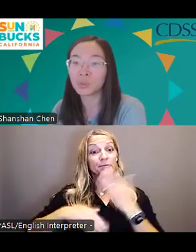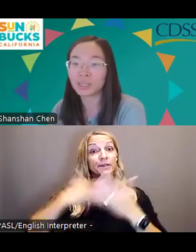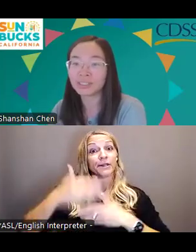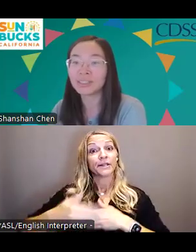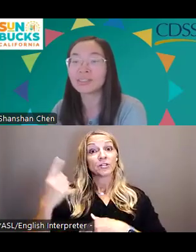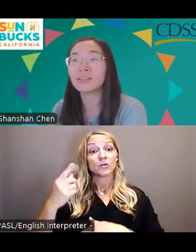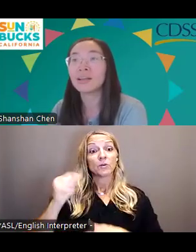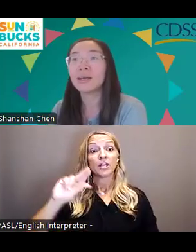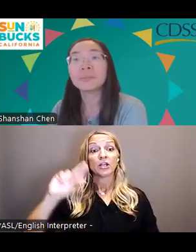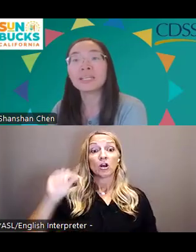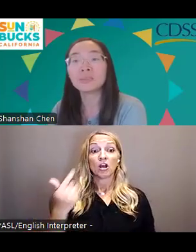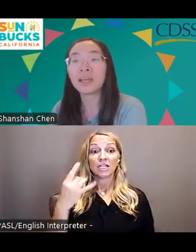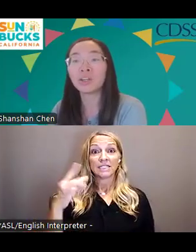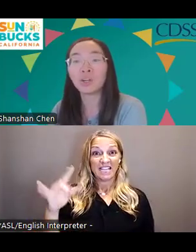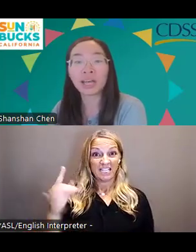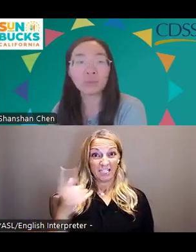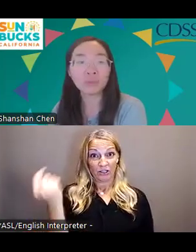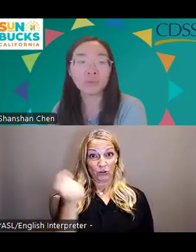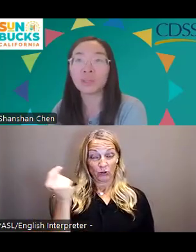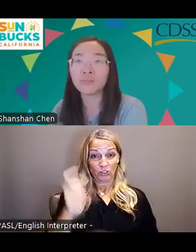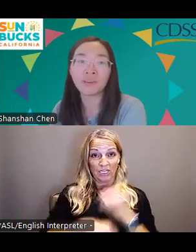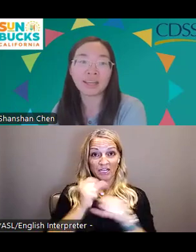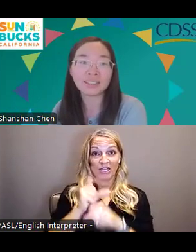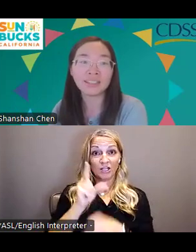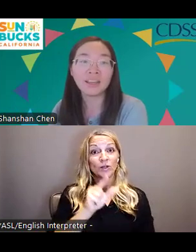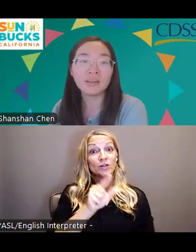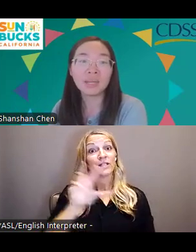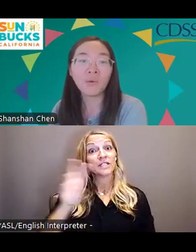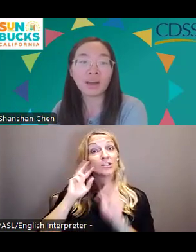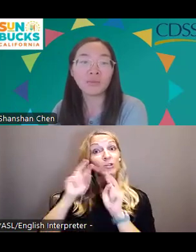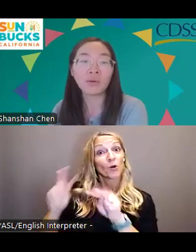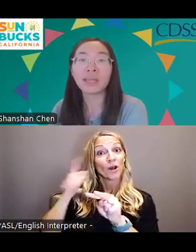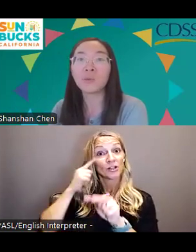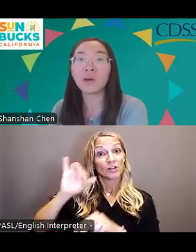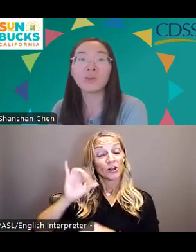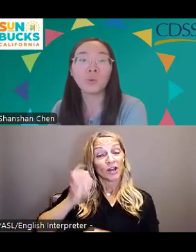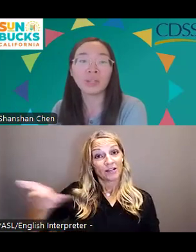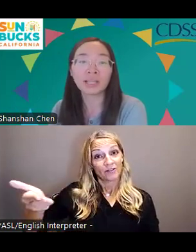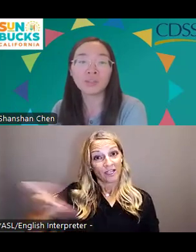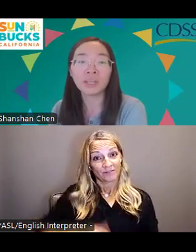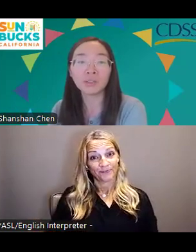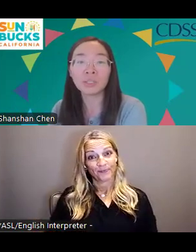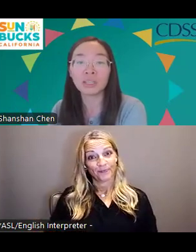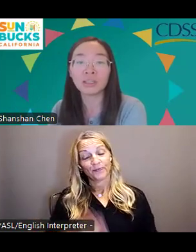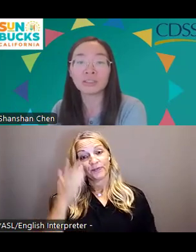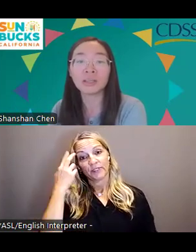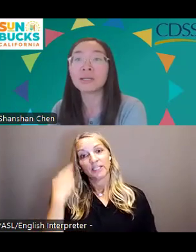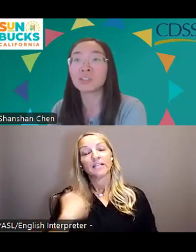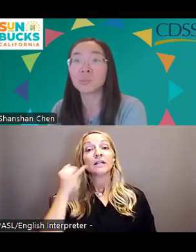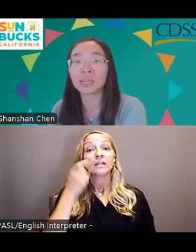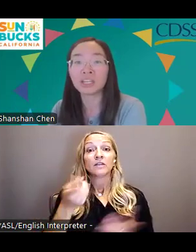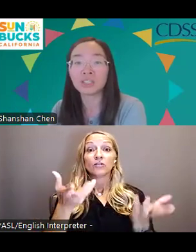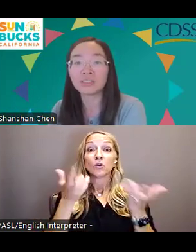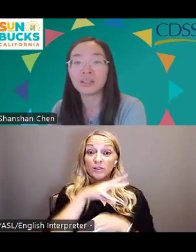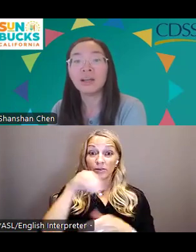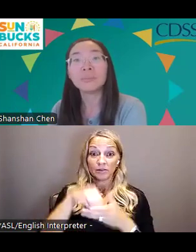18, 2026. Please be on the lookout for the invite. Meanwhile, for anyone who would like to be included in the